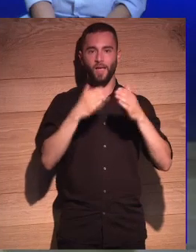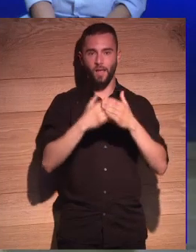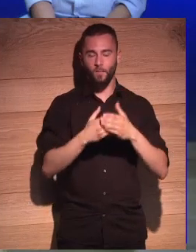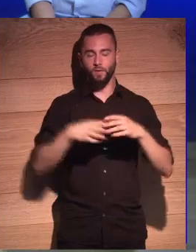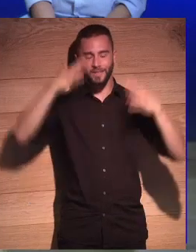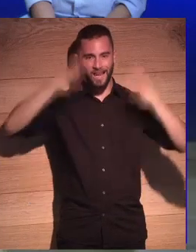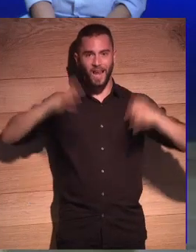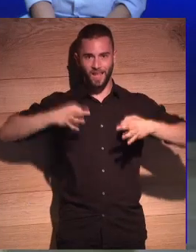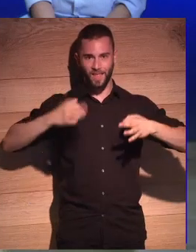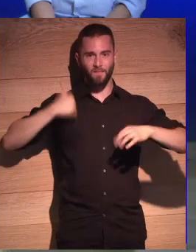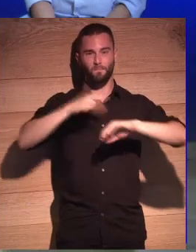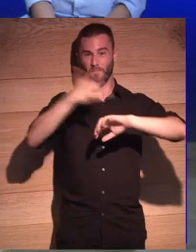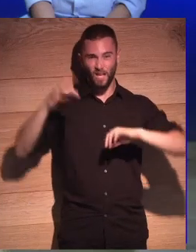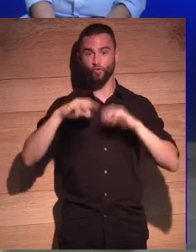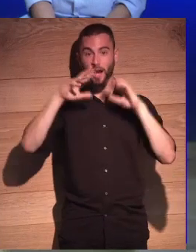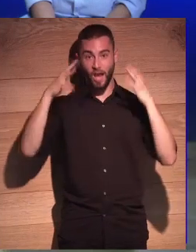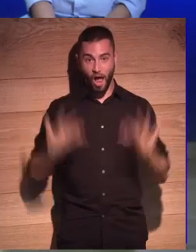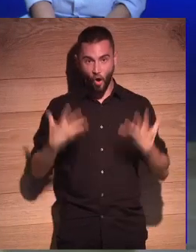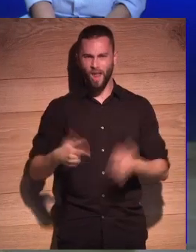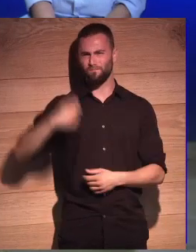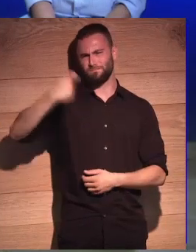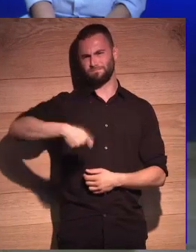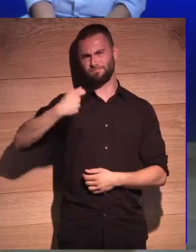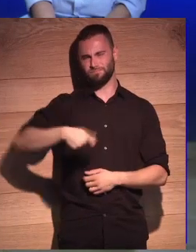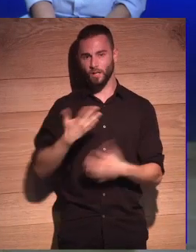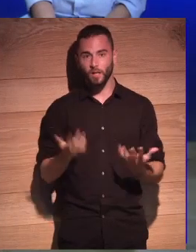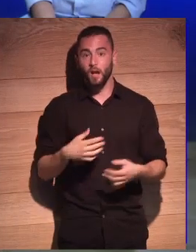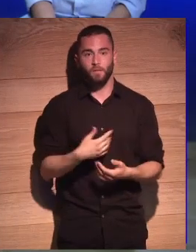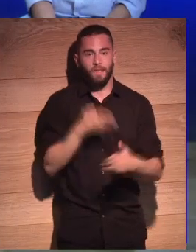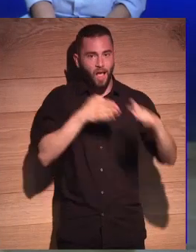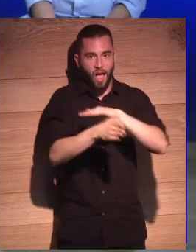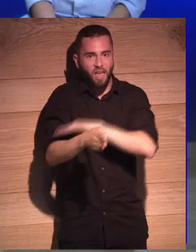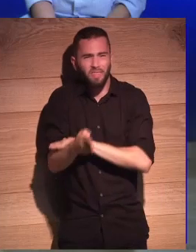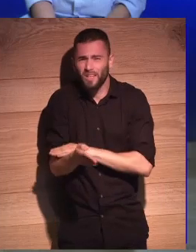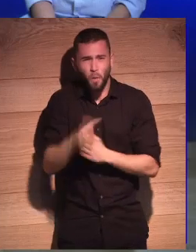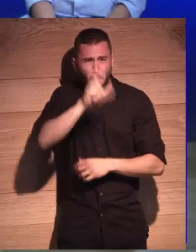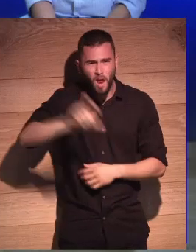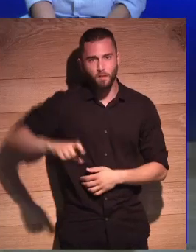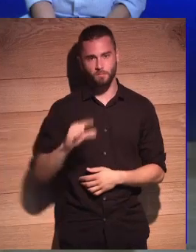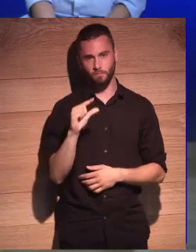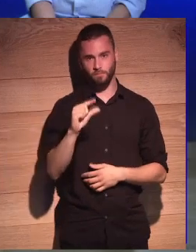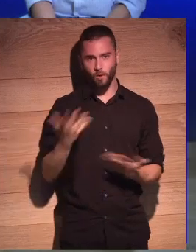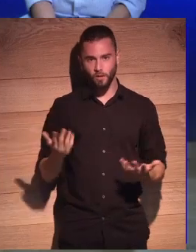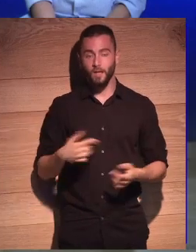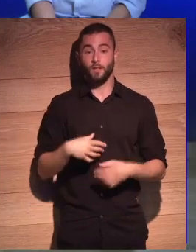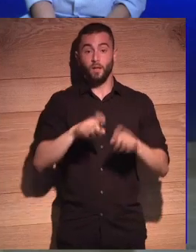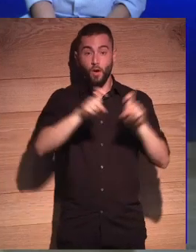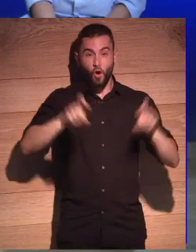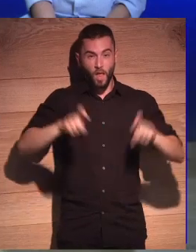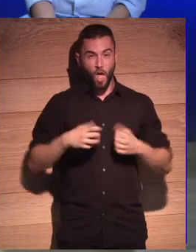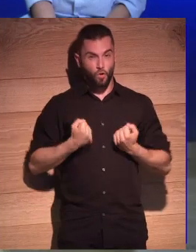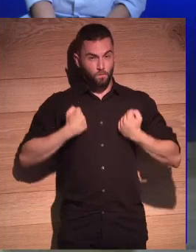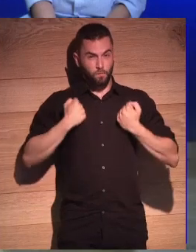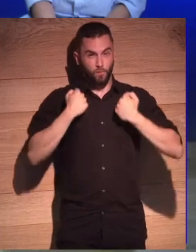that the real virtual reality devices nowadays are very expensive nowadays, and